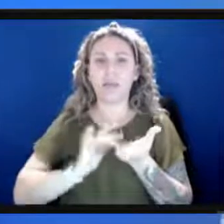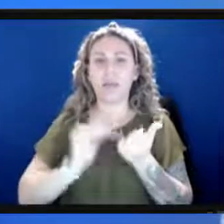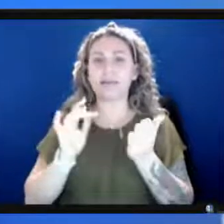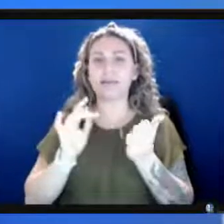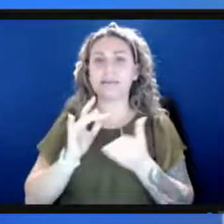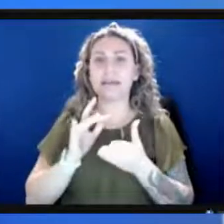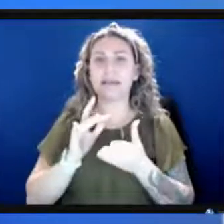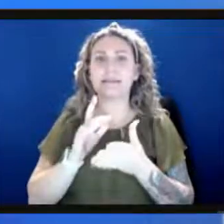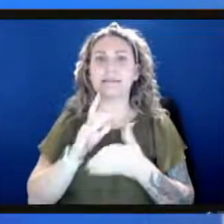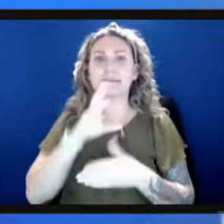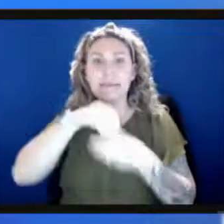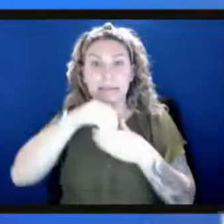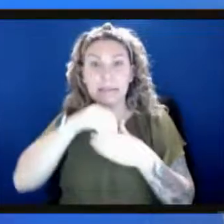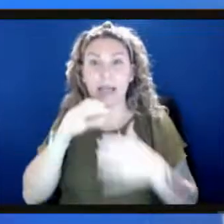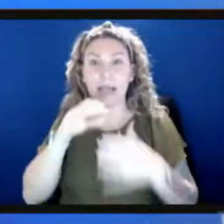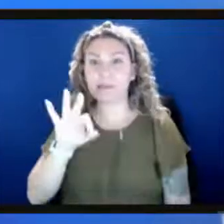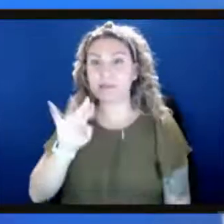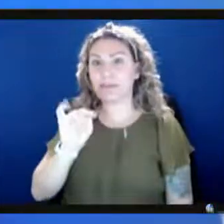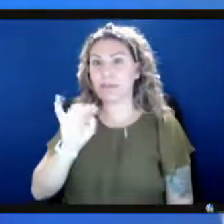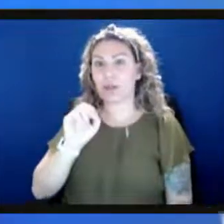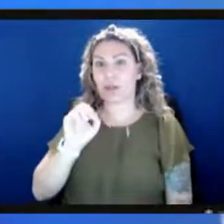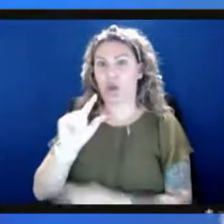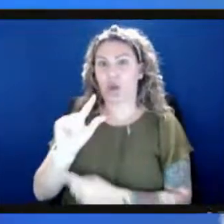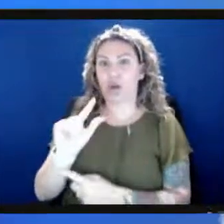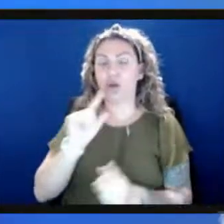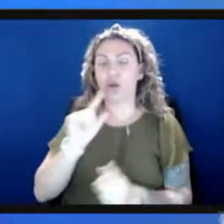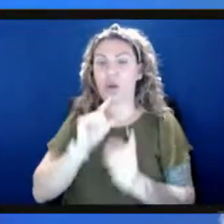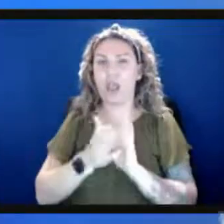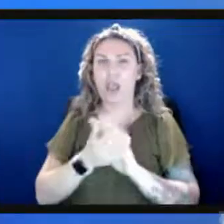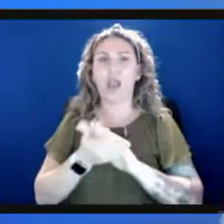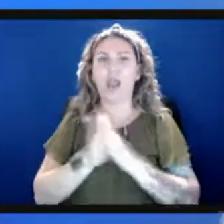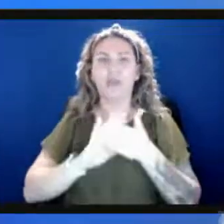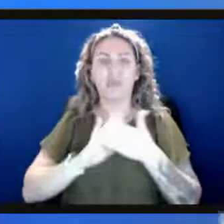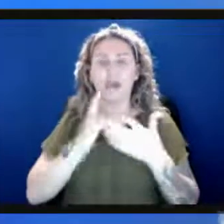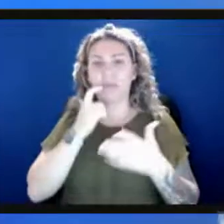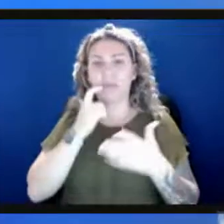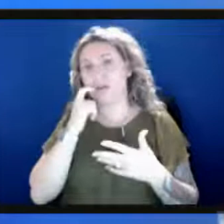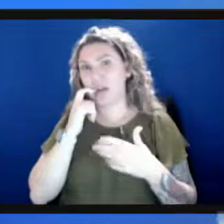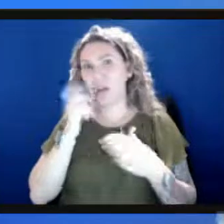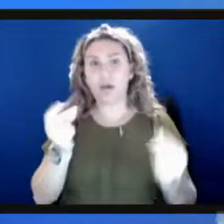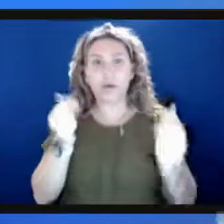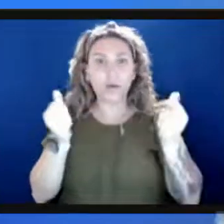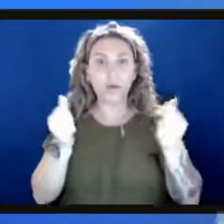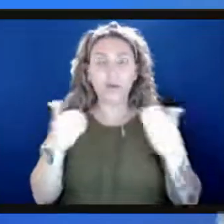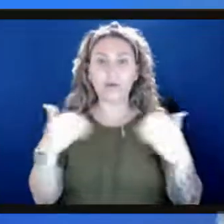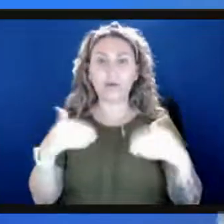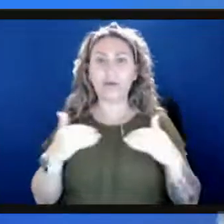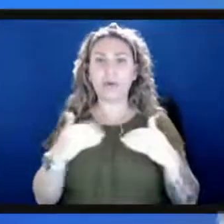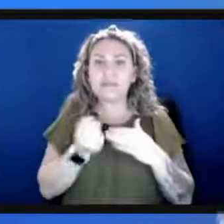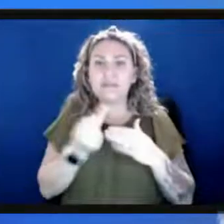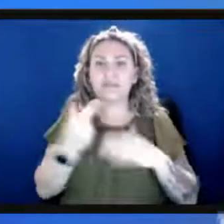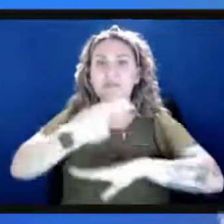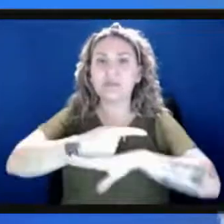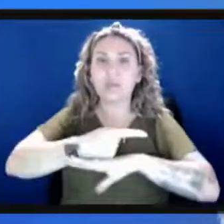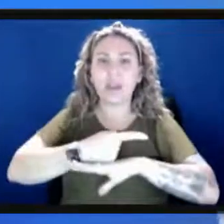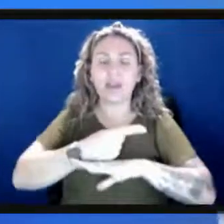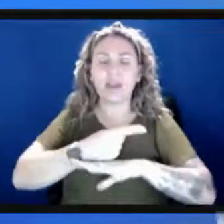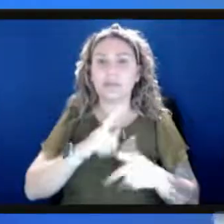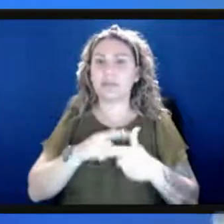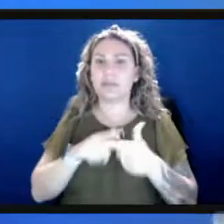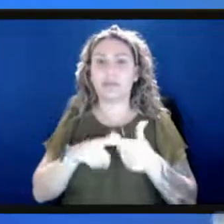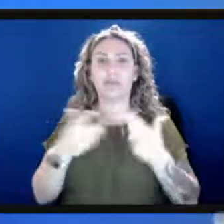how quickly the kids tell me how quickly they become addicted. It's not a couple days and